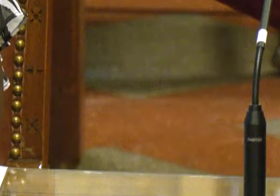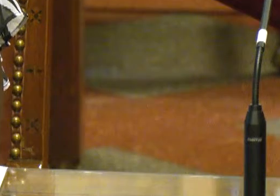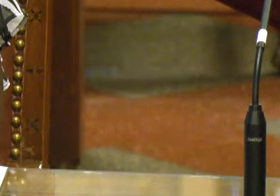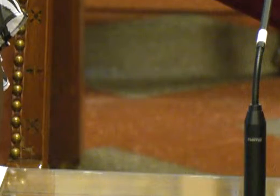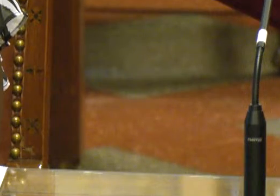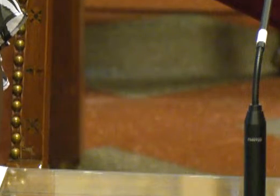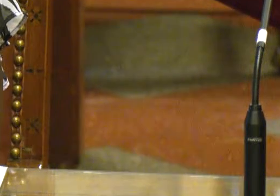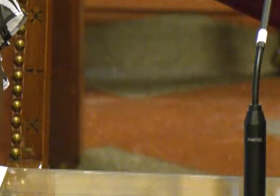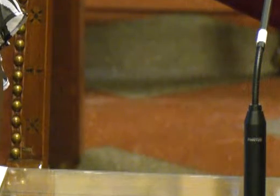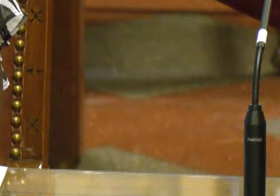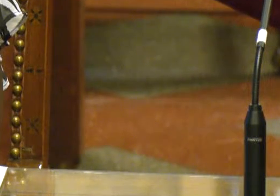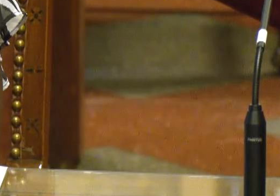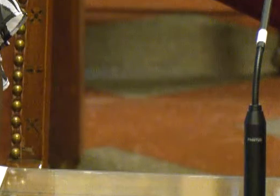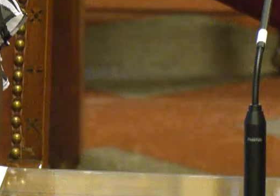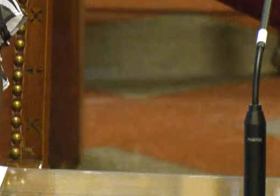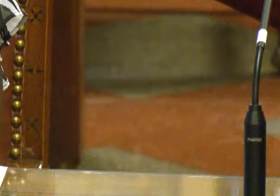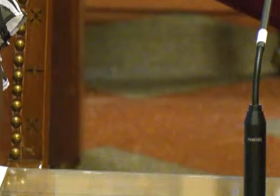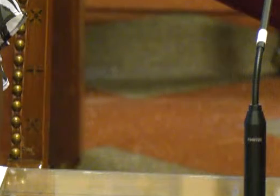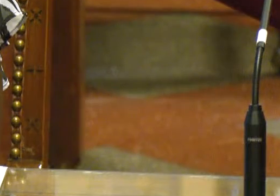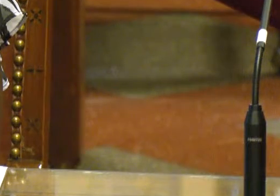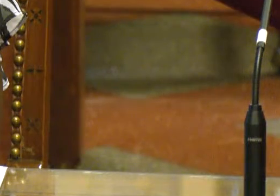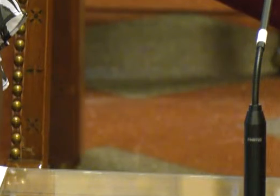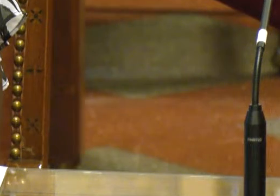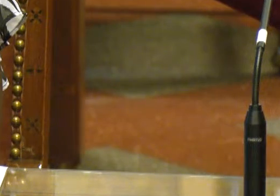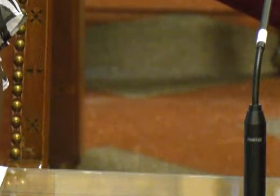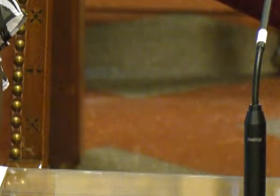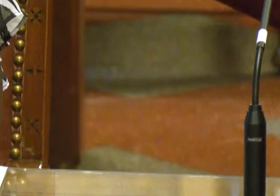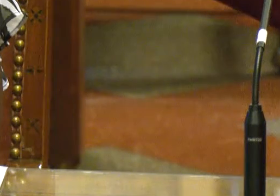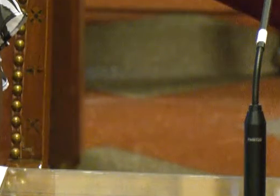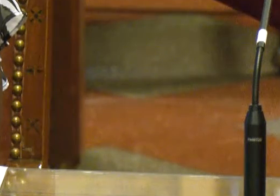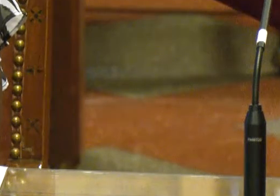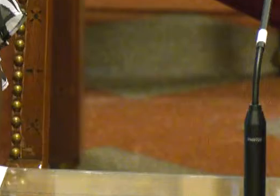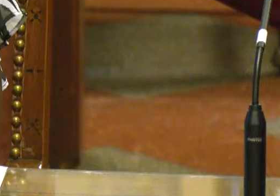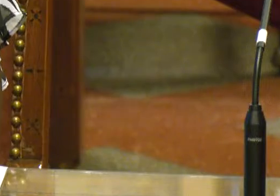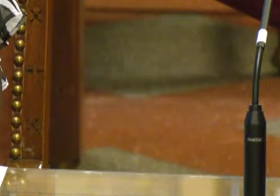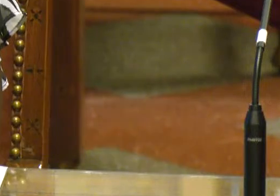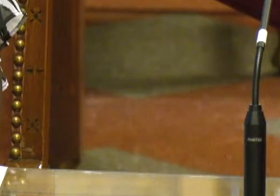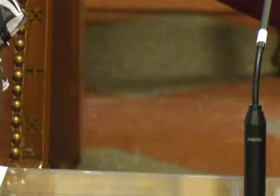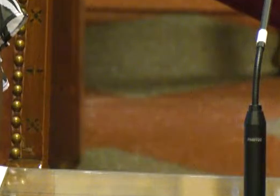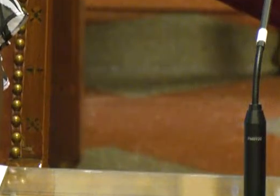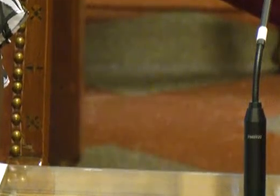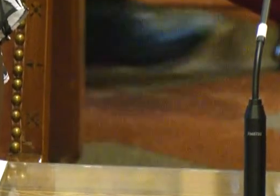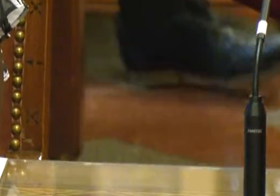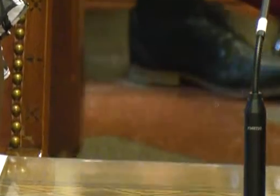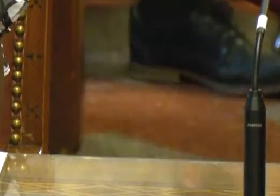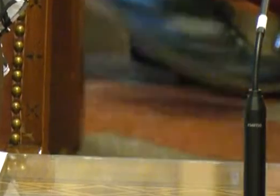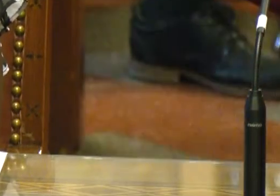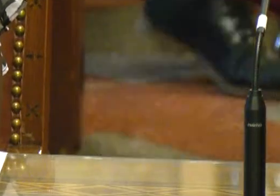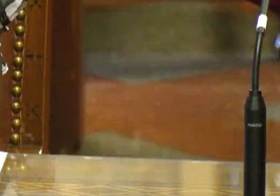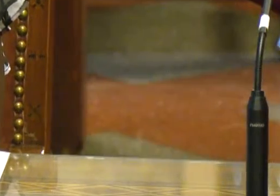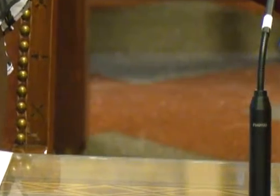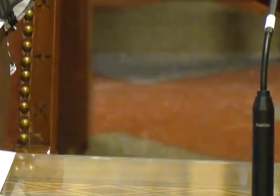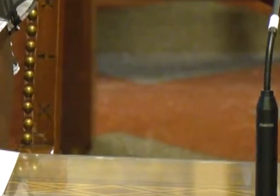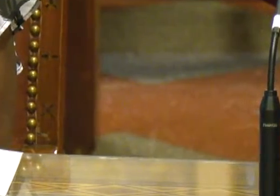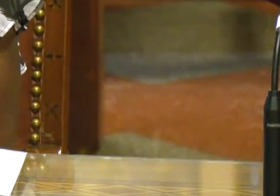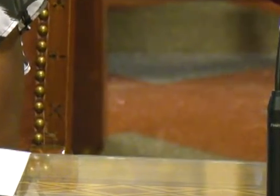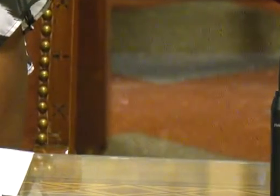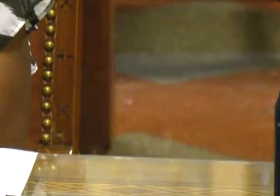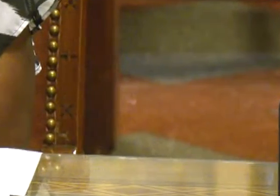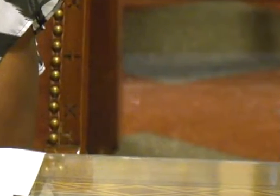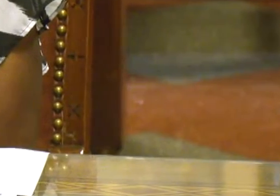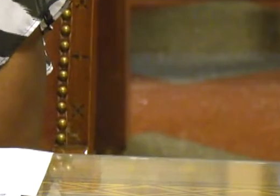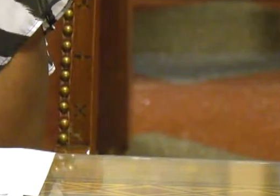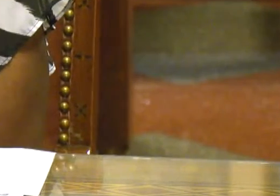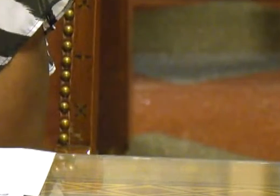from UCE, Urban Center Employment, to RMU, Residential Mixed Use, certain properties located on